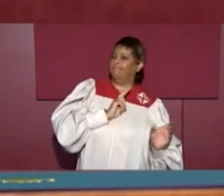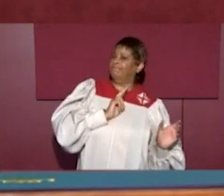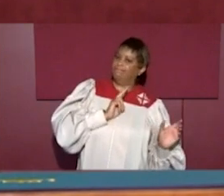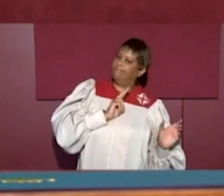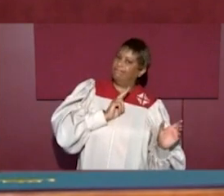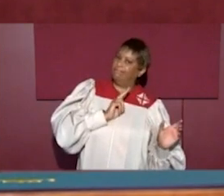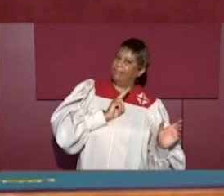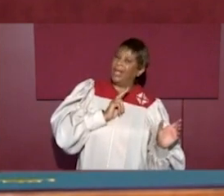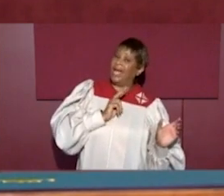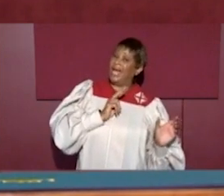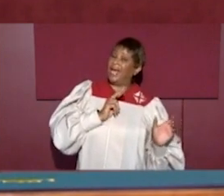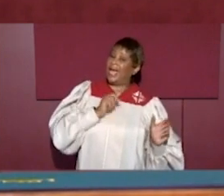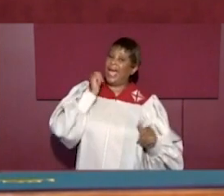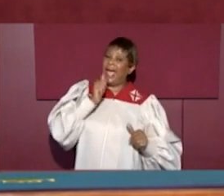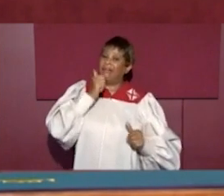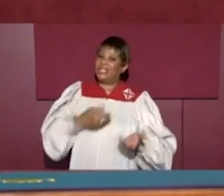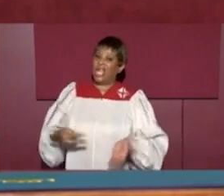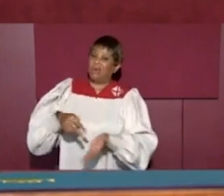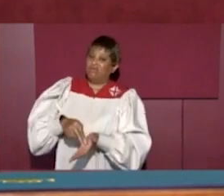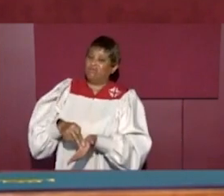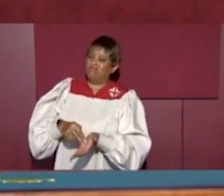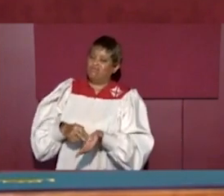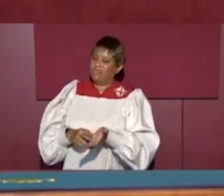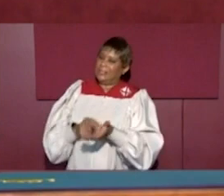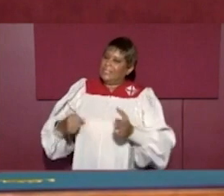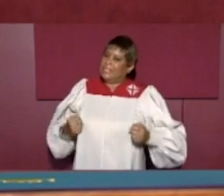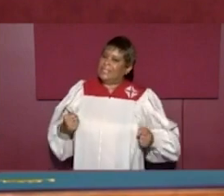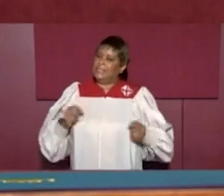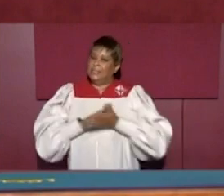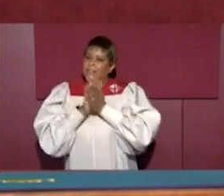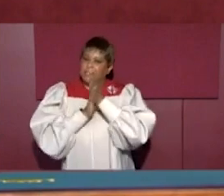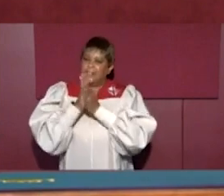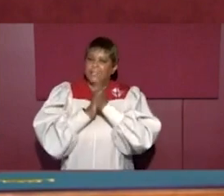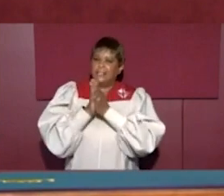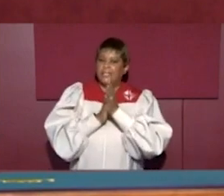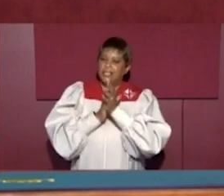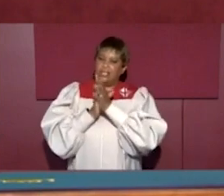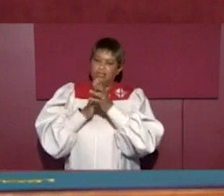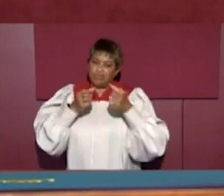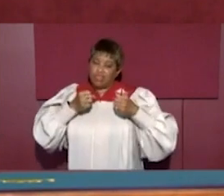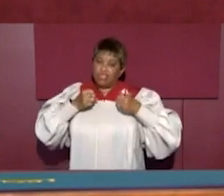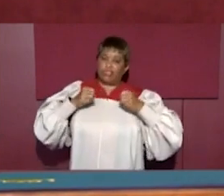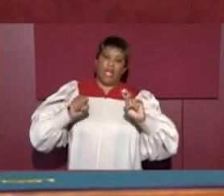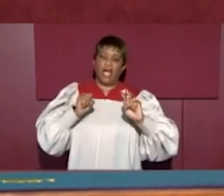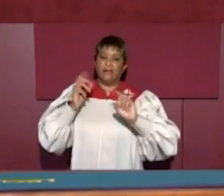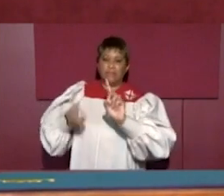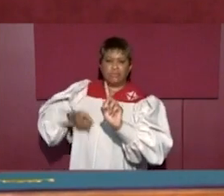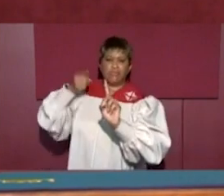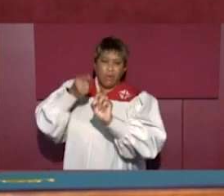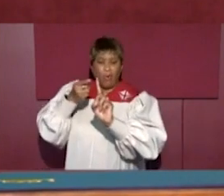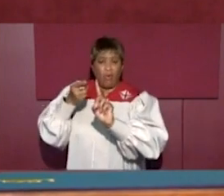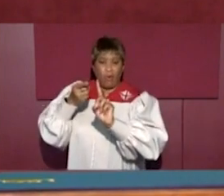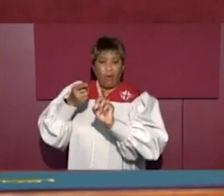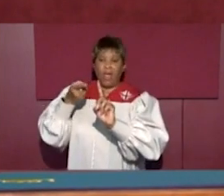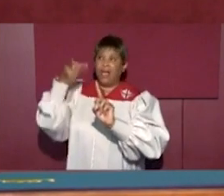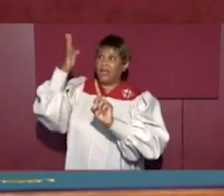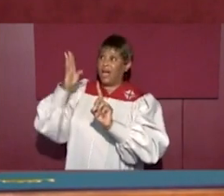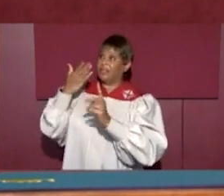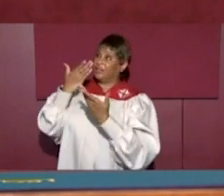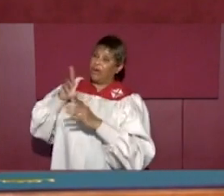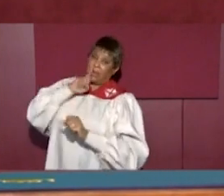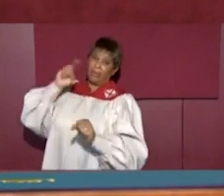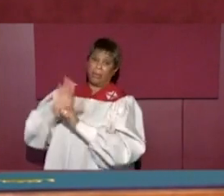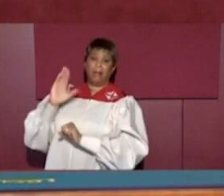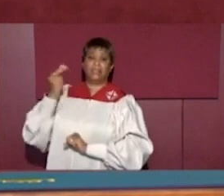But if you get up every day and press toward the mark, if you get up every day and strive toward the mark, God has promised us